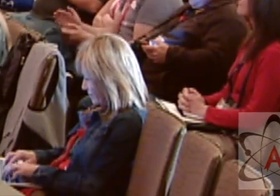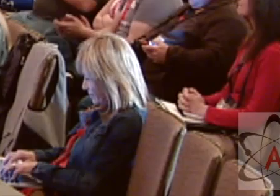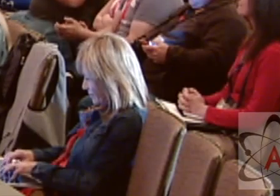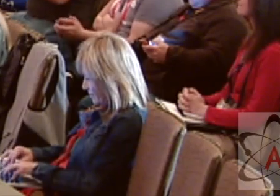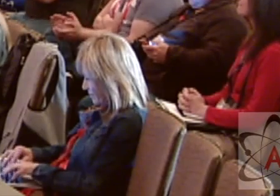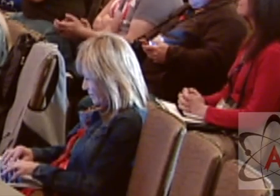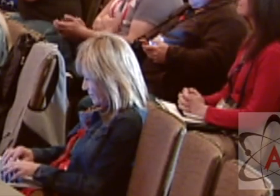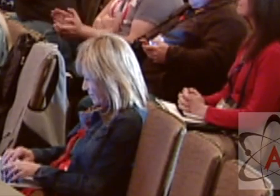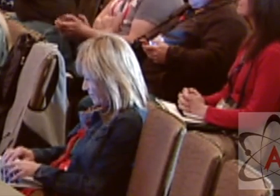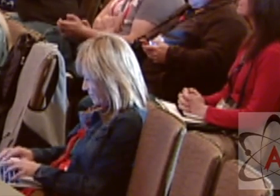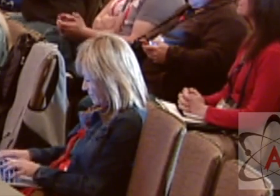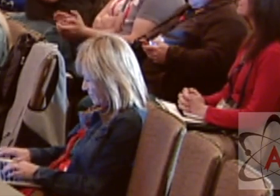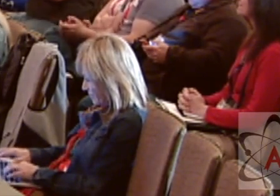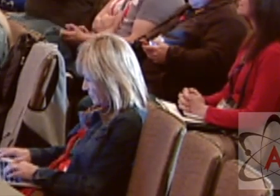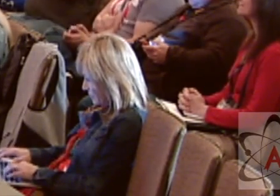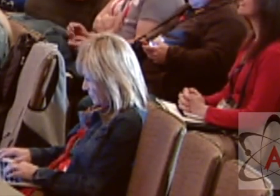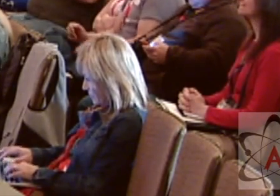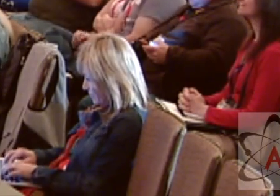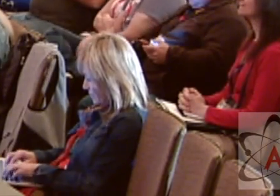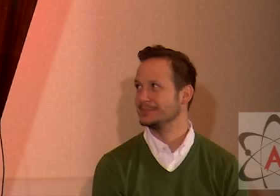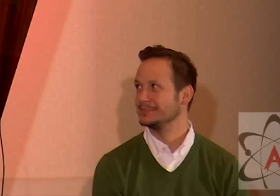Anyway,